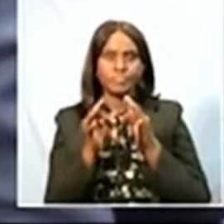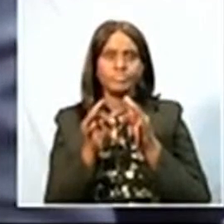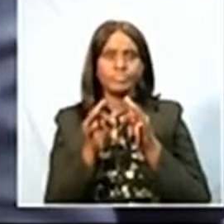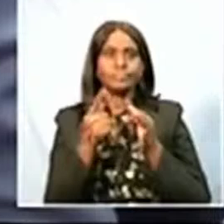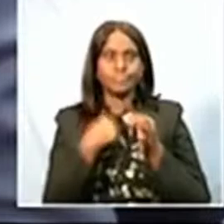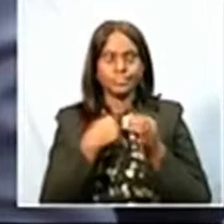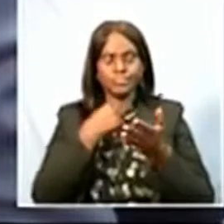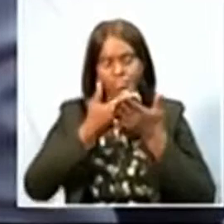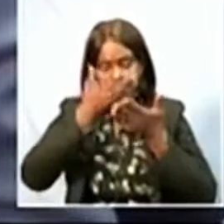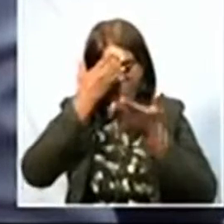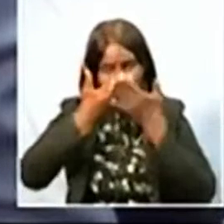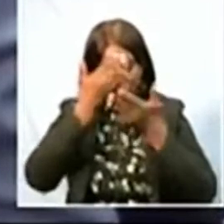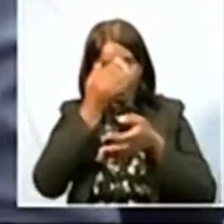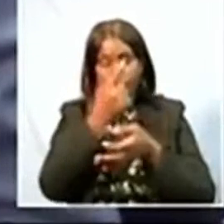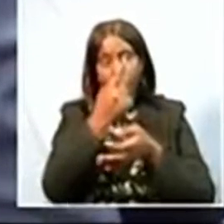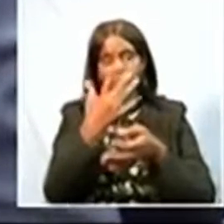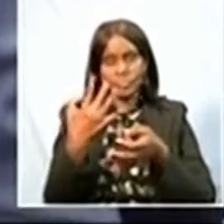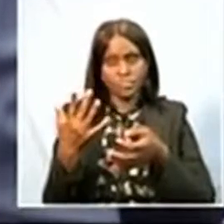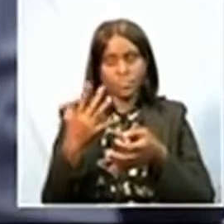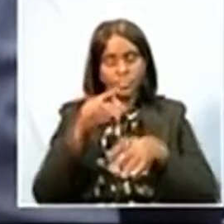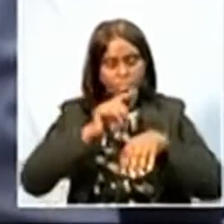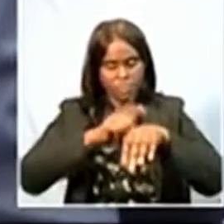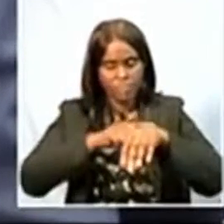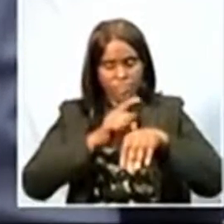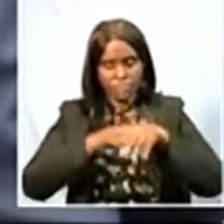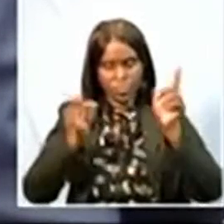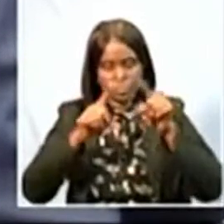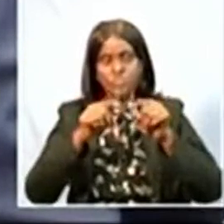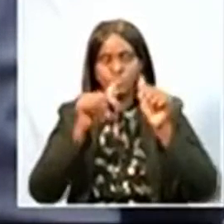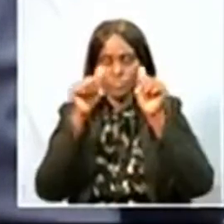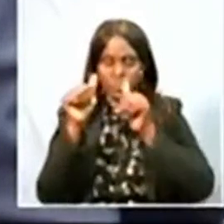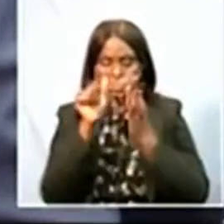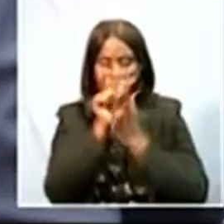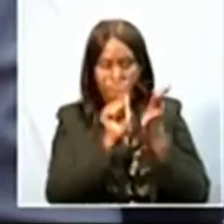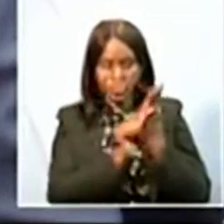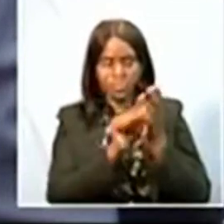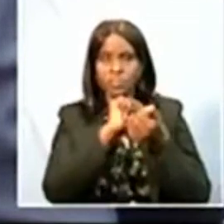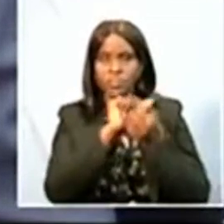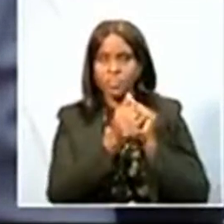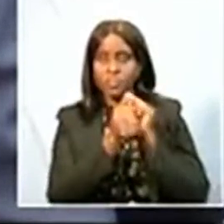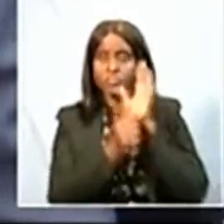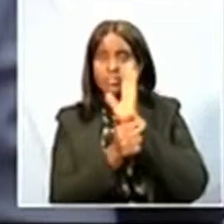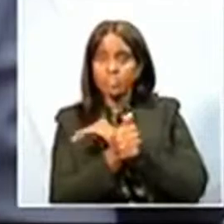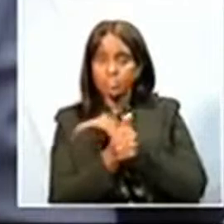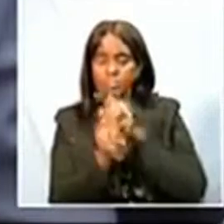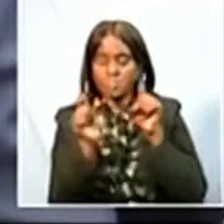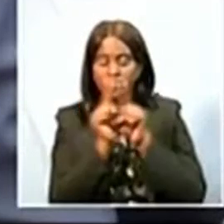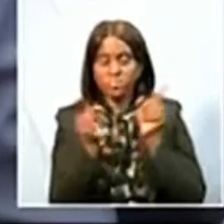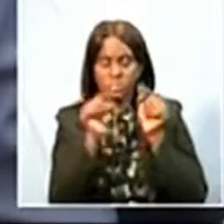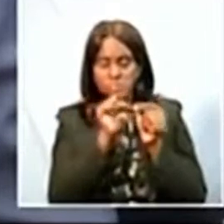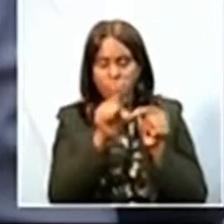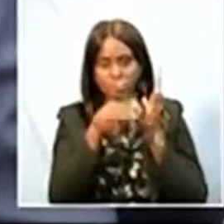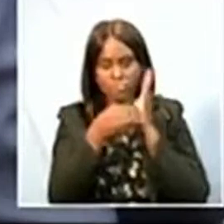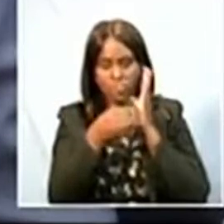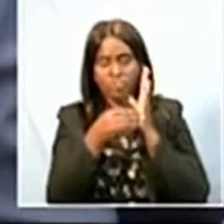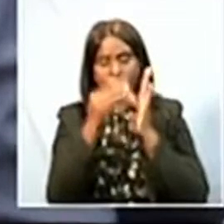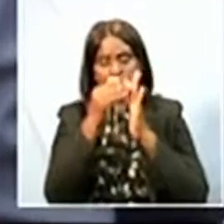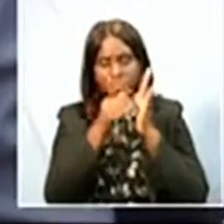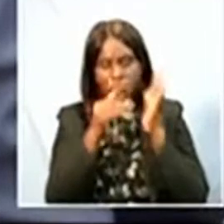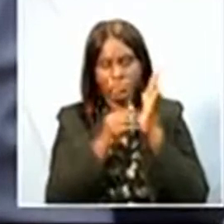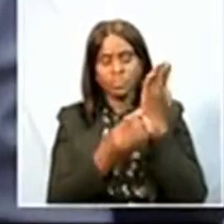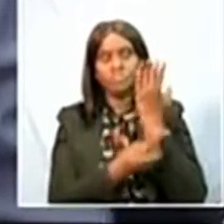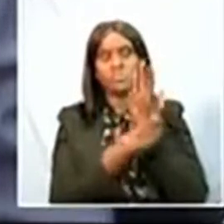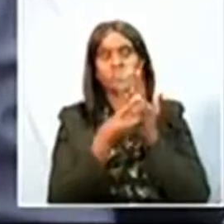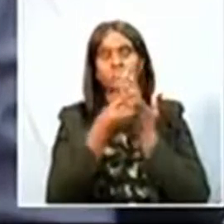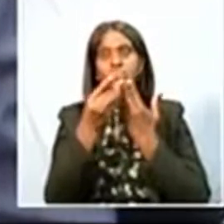I learned one thing. At a time when the Act was amended and when the guidelines were developed,